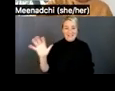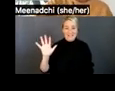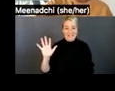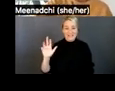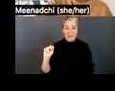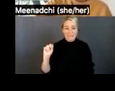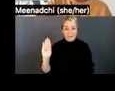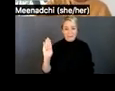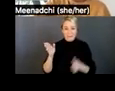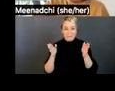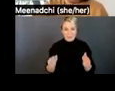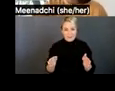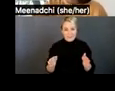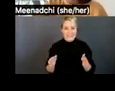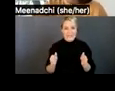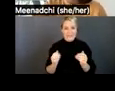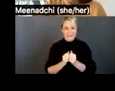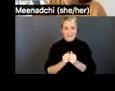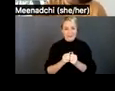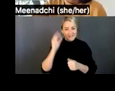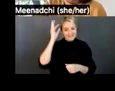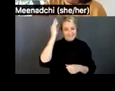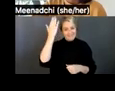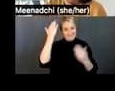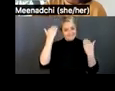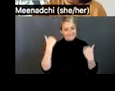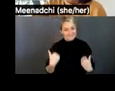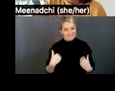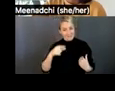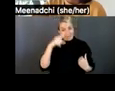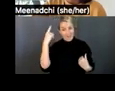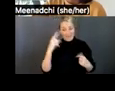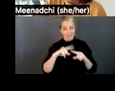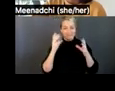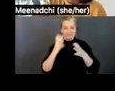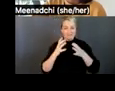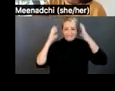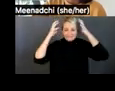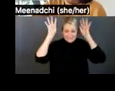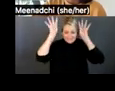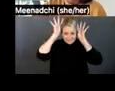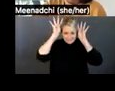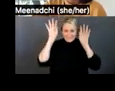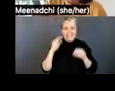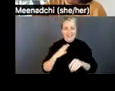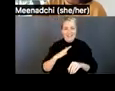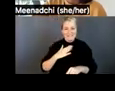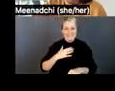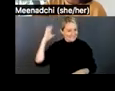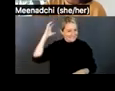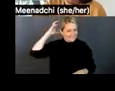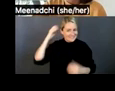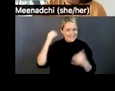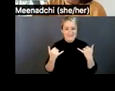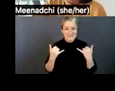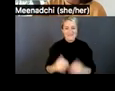person with long black hair tied up in kind of a spiky bun on top of my head today.